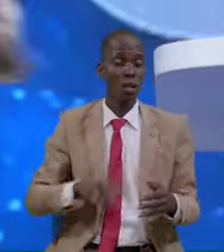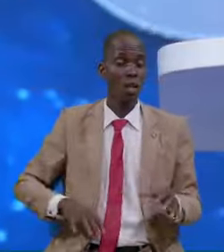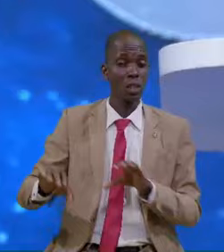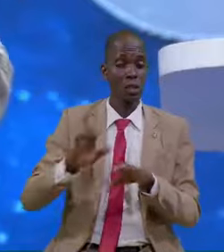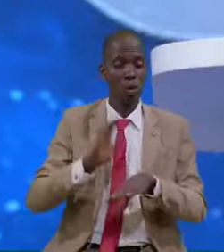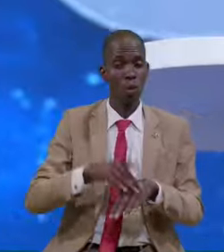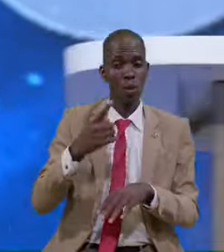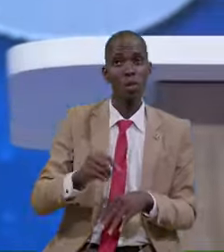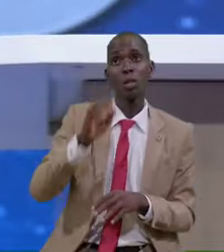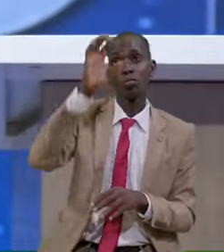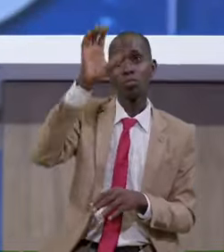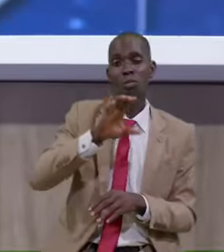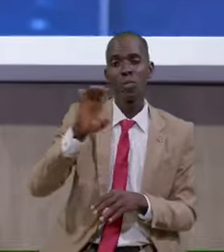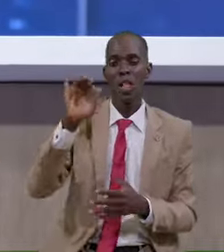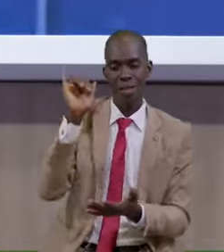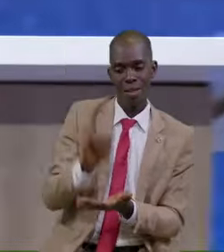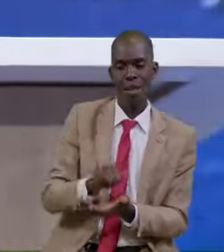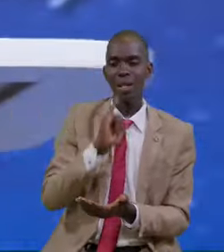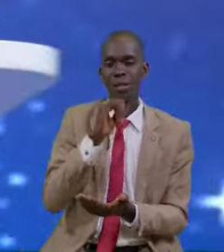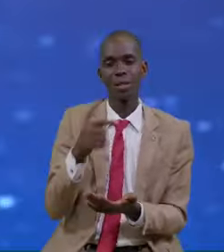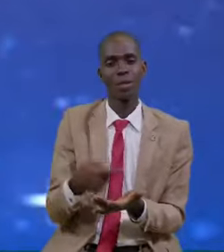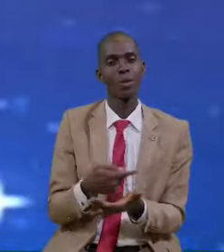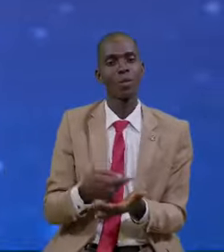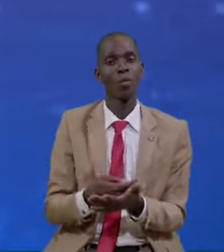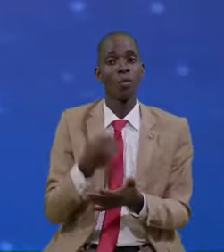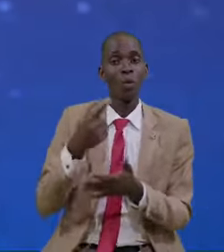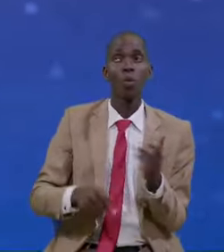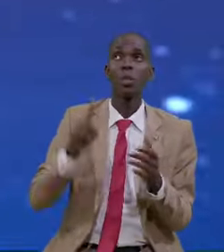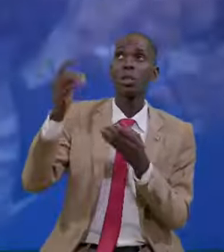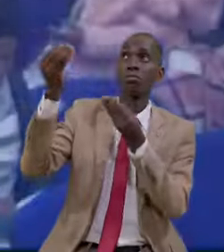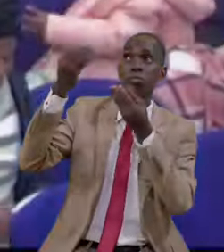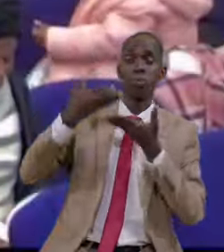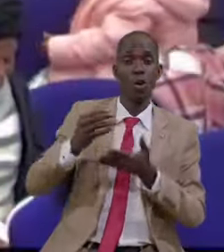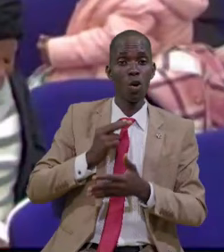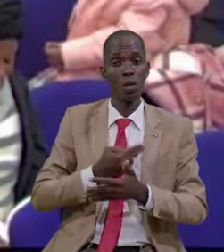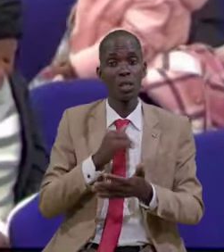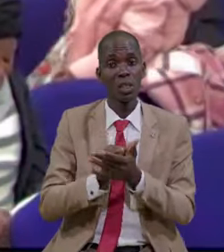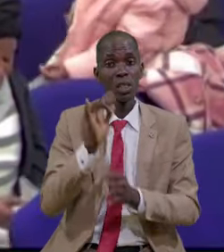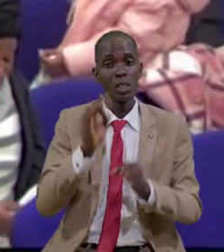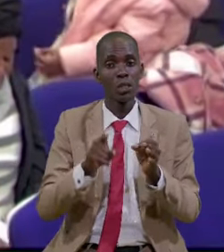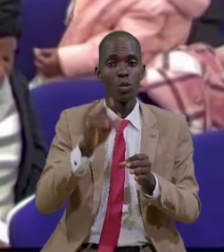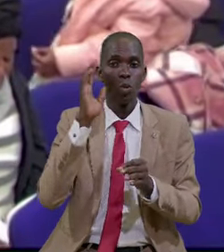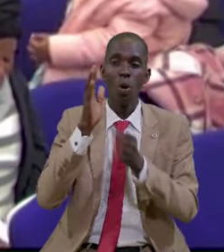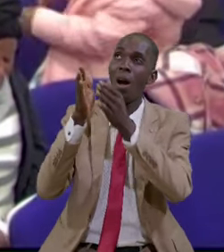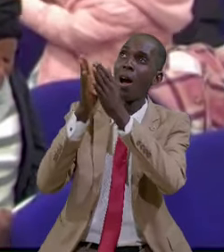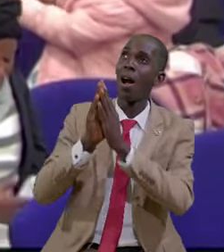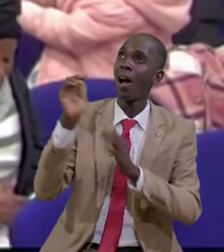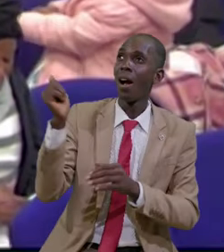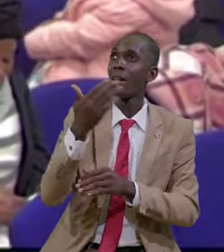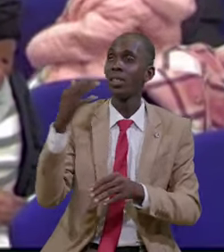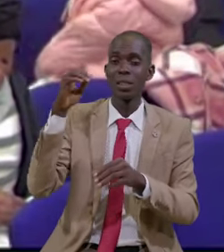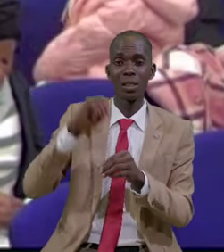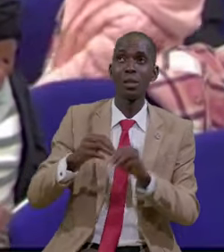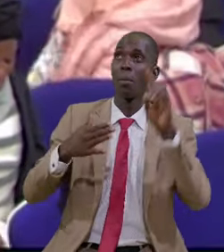gospel. What he told us, that if you will ask anything in my name, the